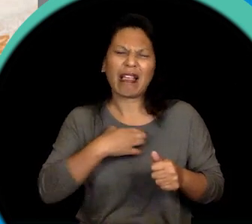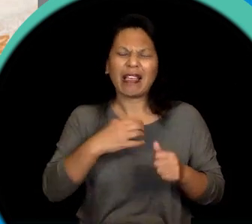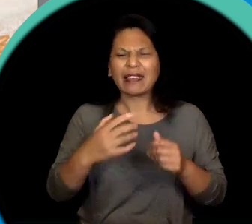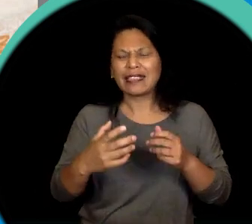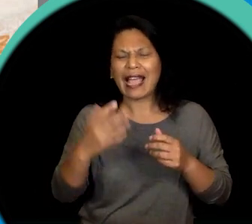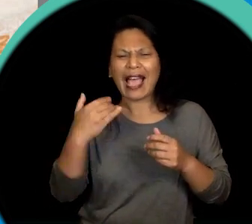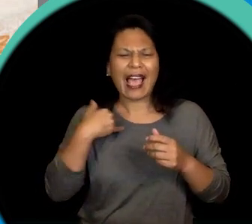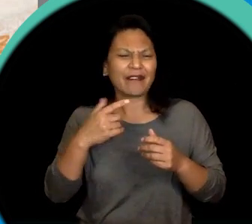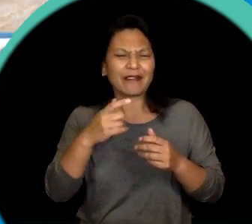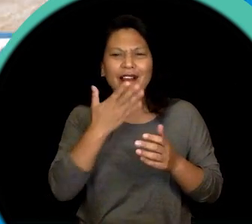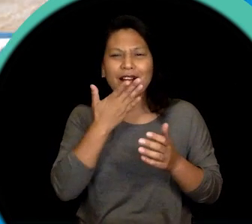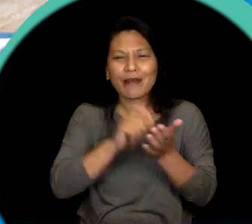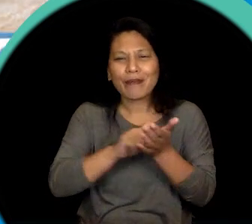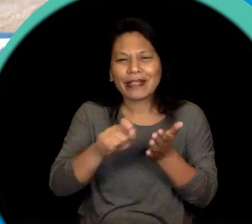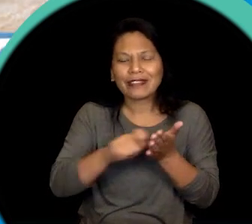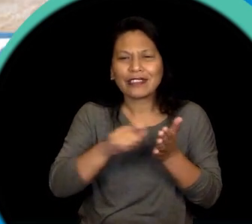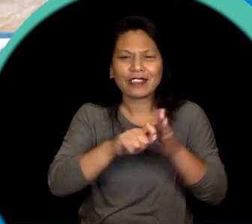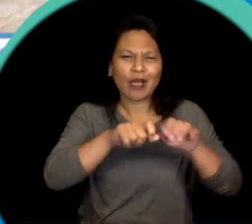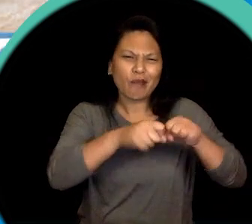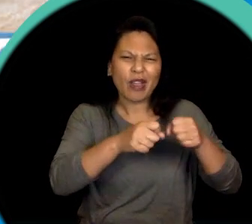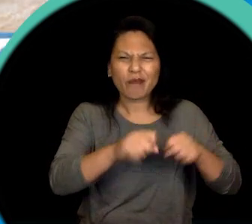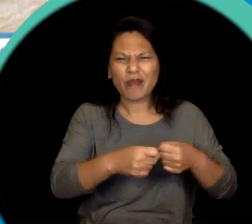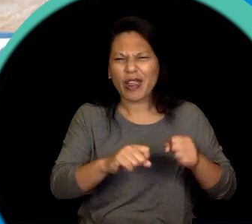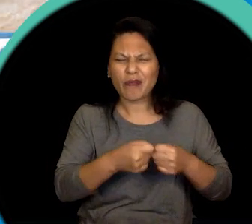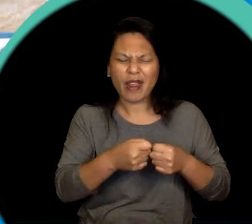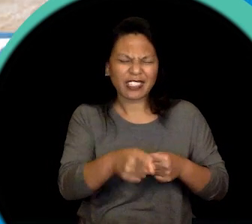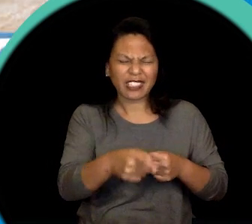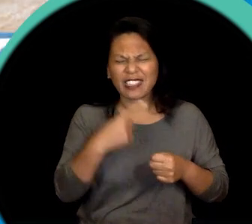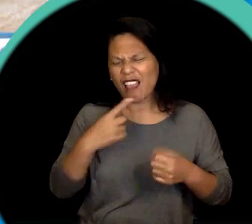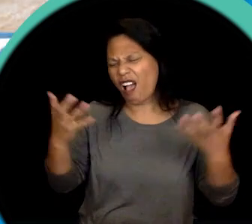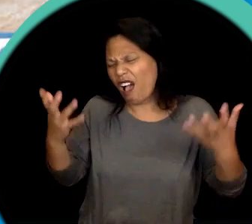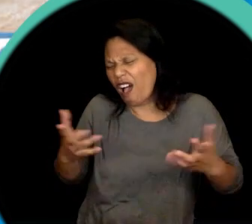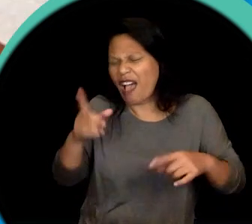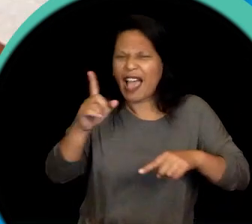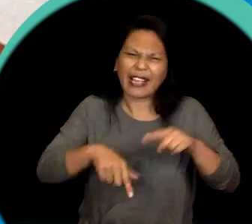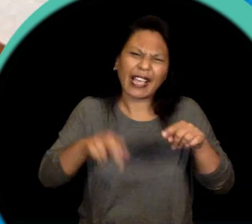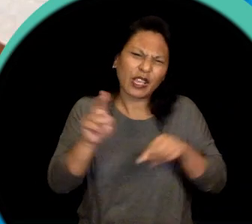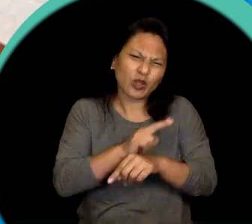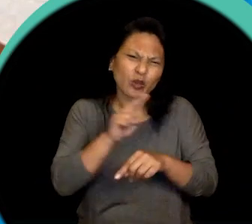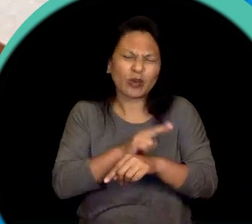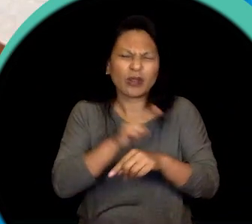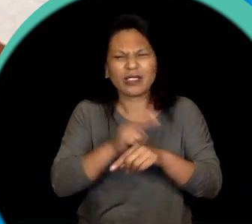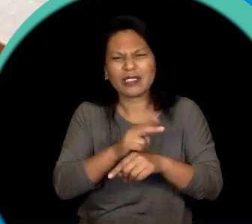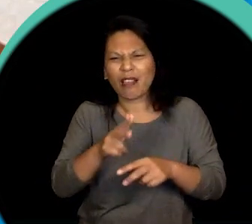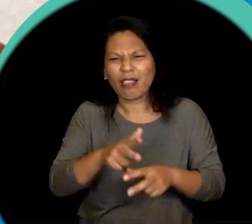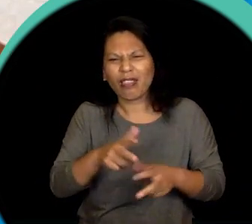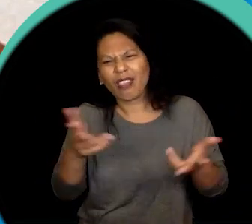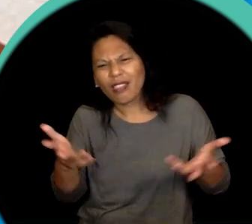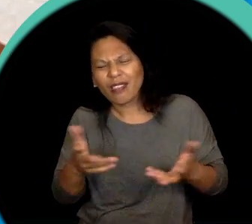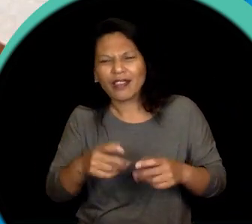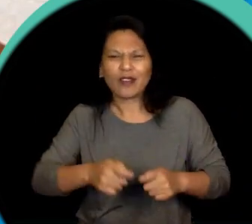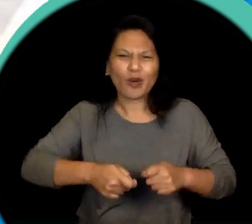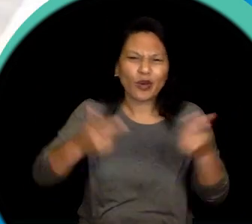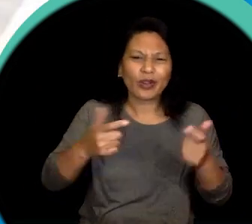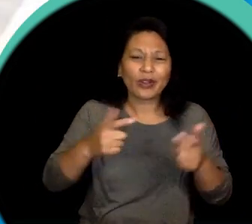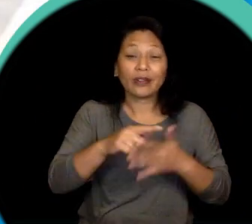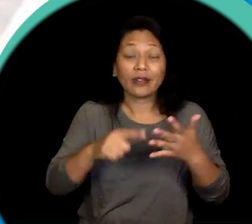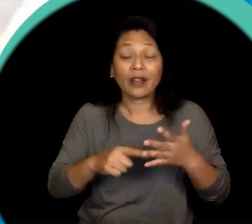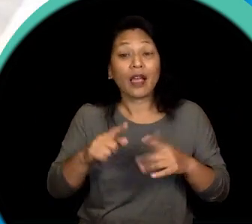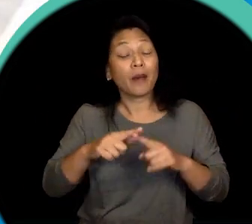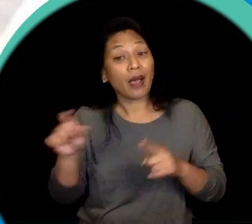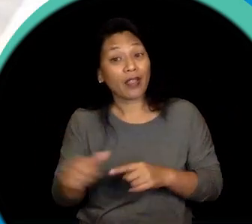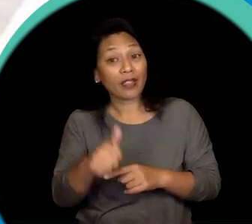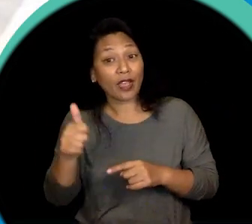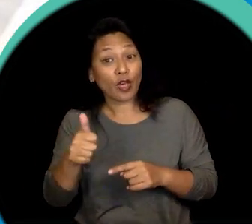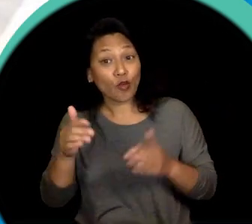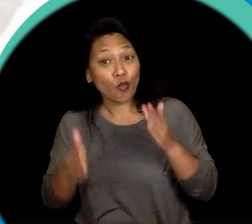and finding things that she doesn't really like, and I can't use this. But meanwhile, Preen, who is the other robot in